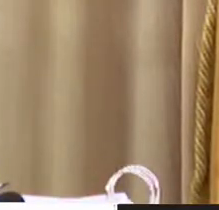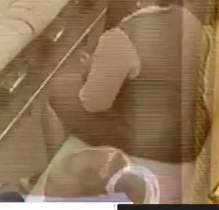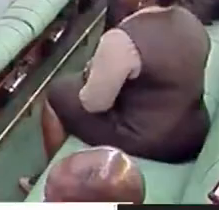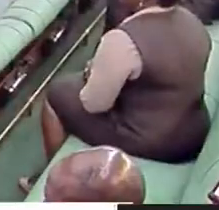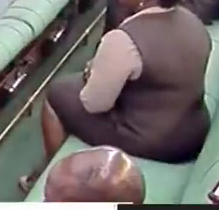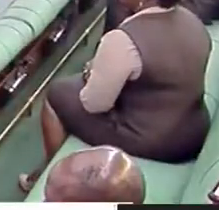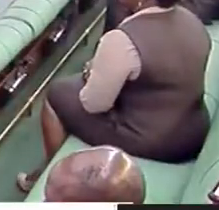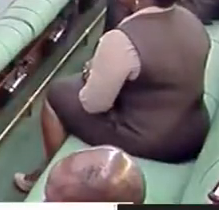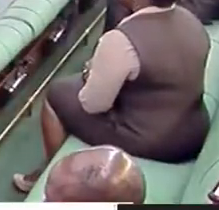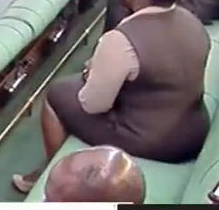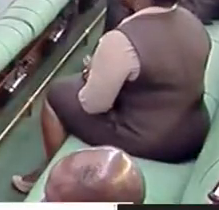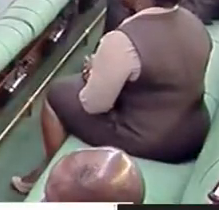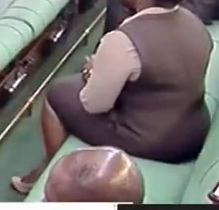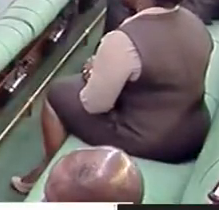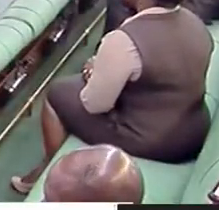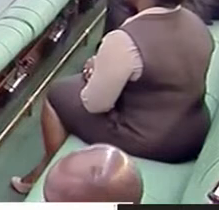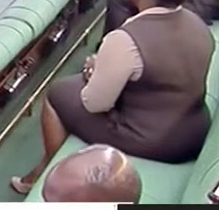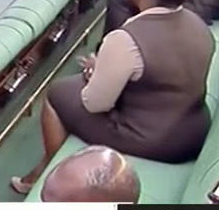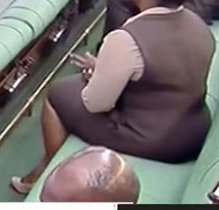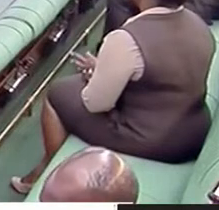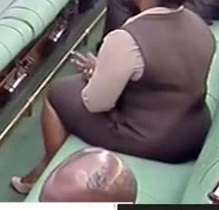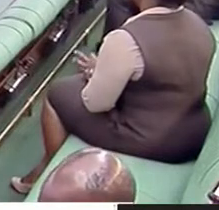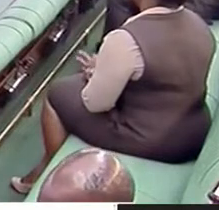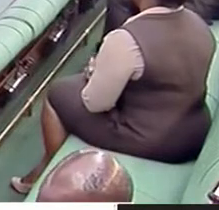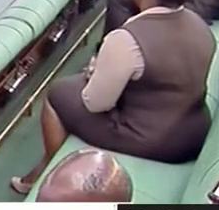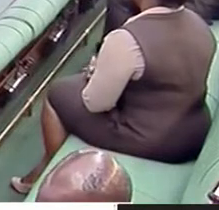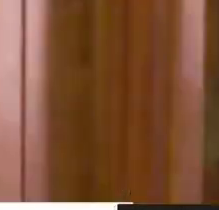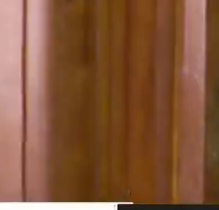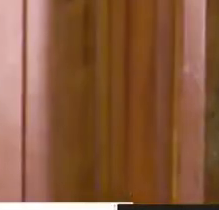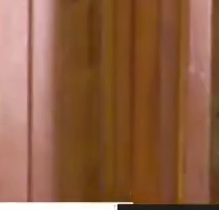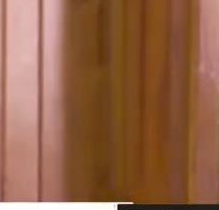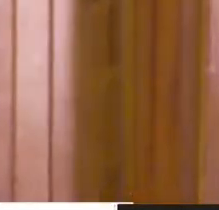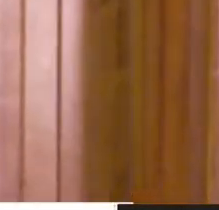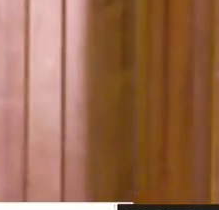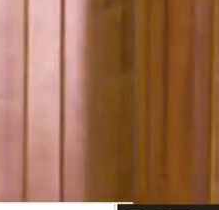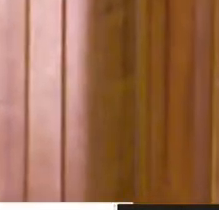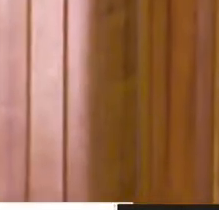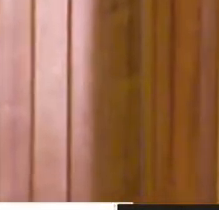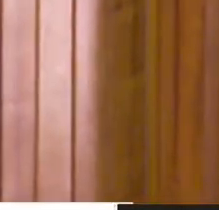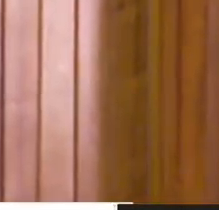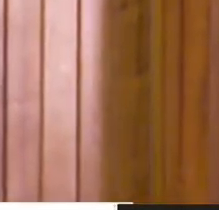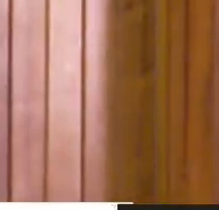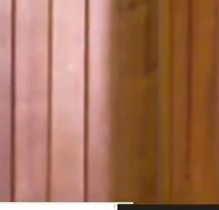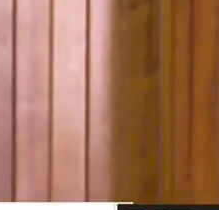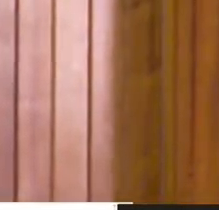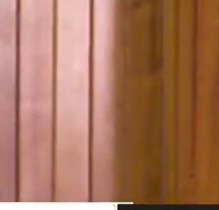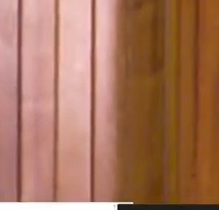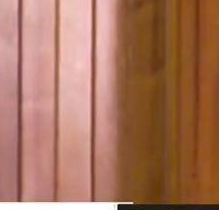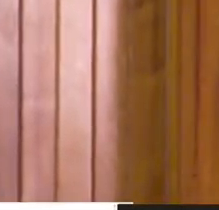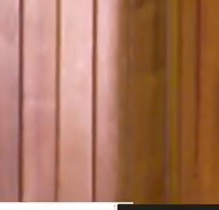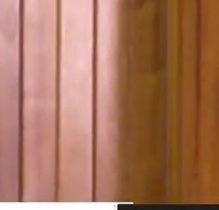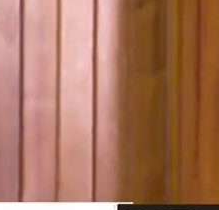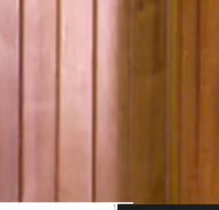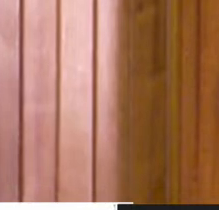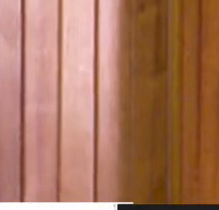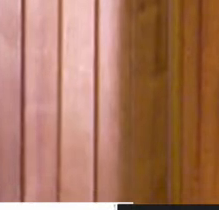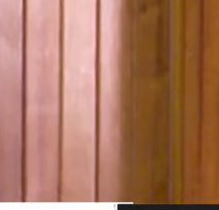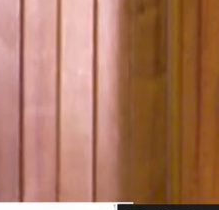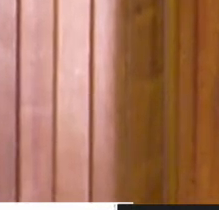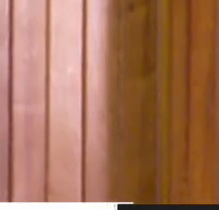Thank you, Right Honorable Speaker, for the opportunity. The one thing I have not seen stand out in the